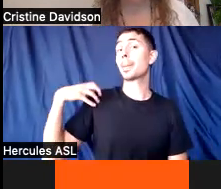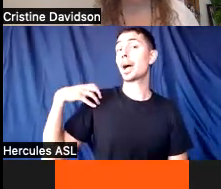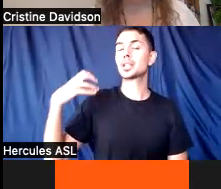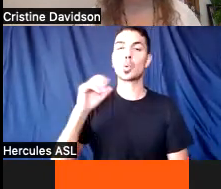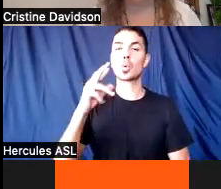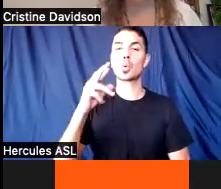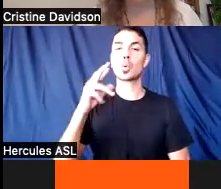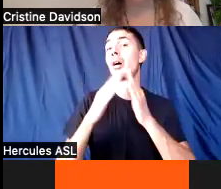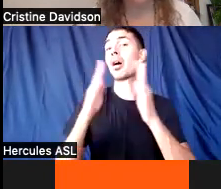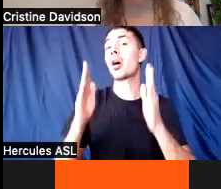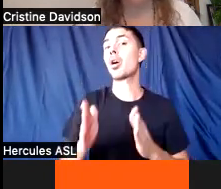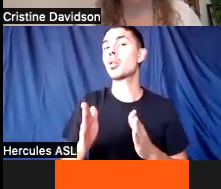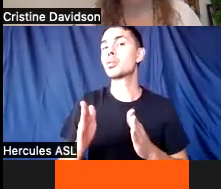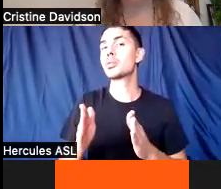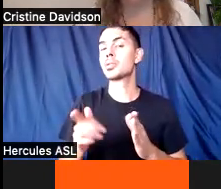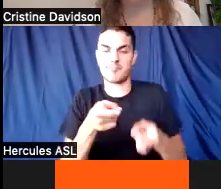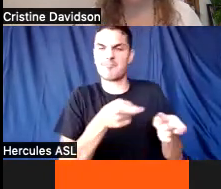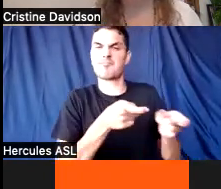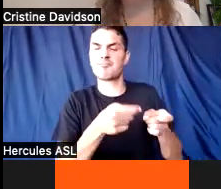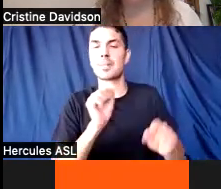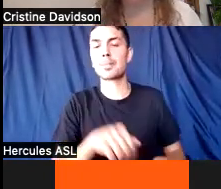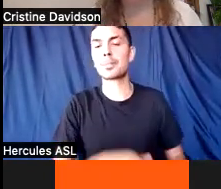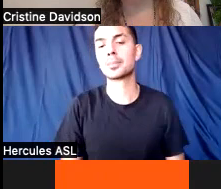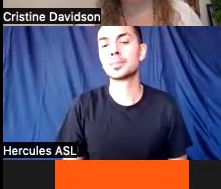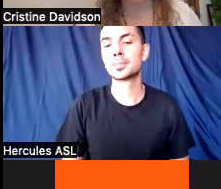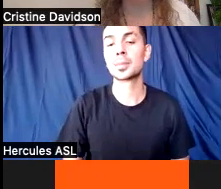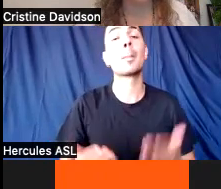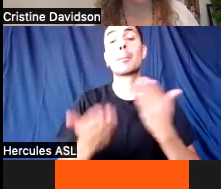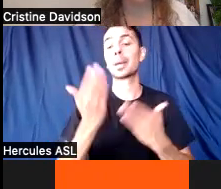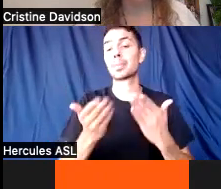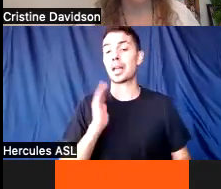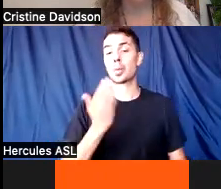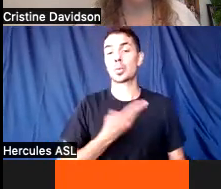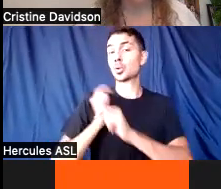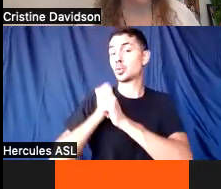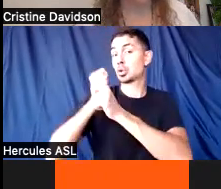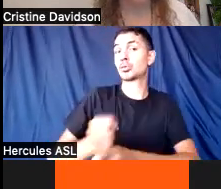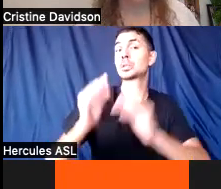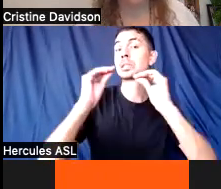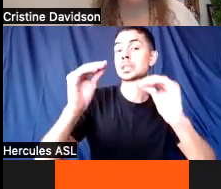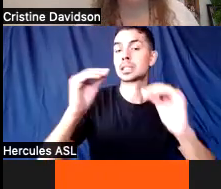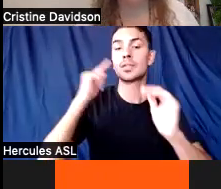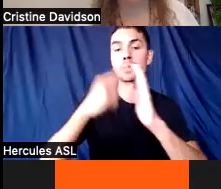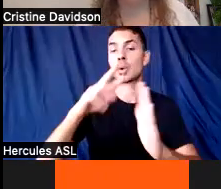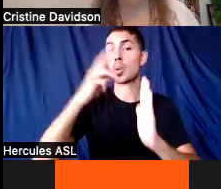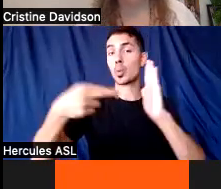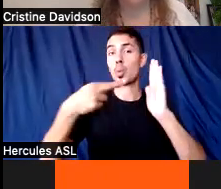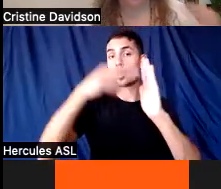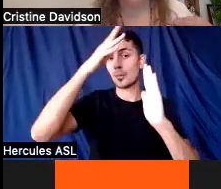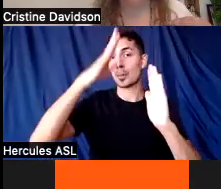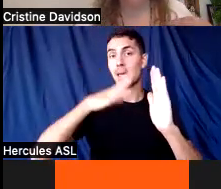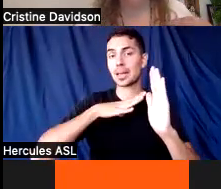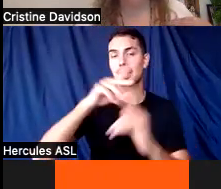weaponize our traditional teachings about the role of men in our families, right? Which is patriarchy slipping